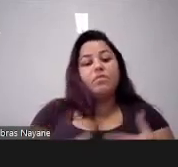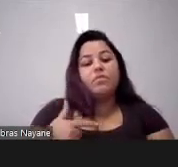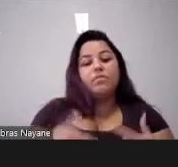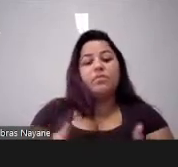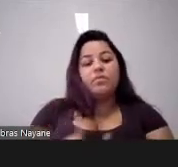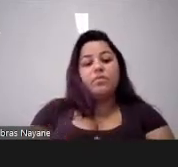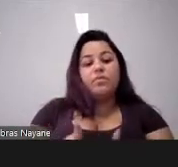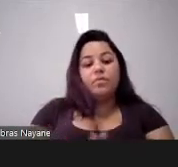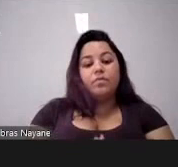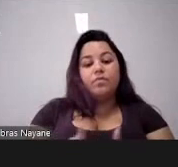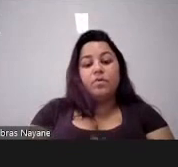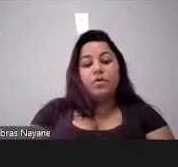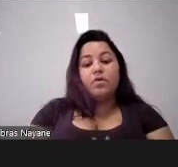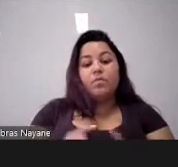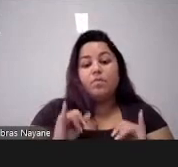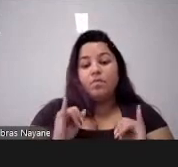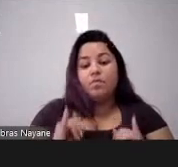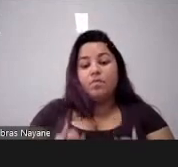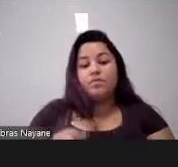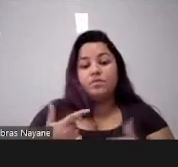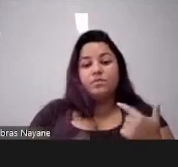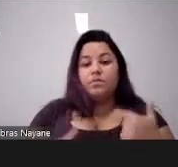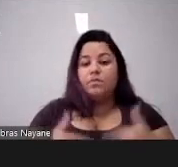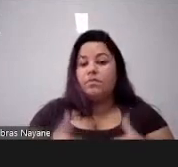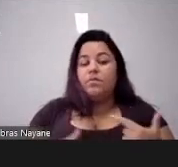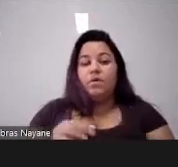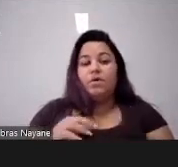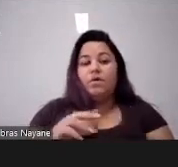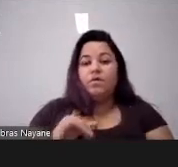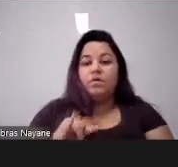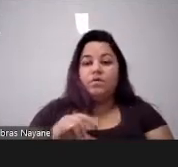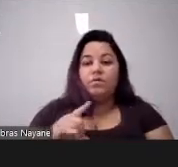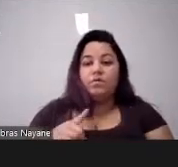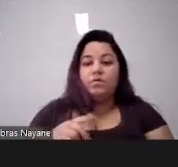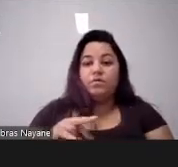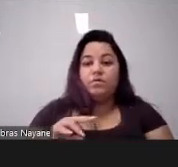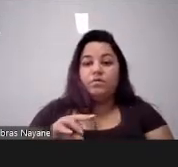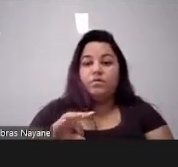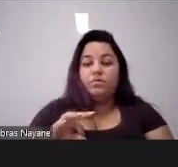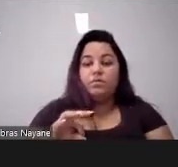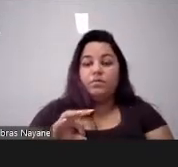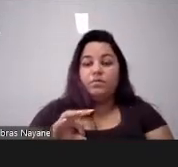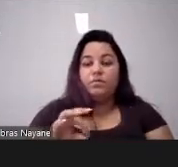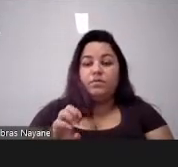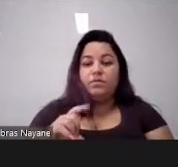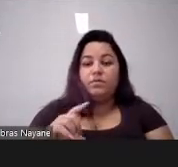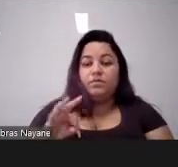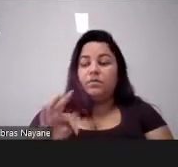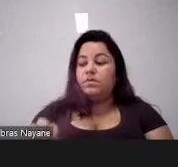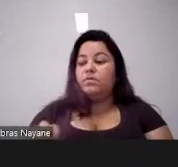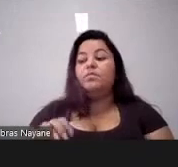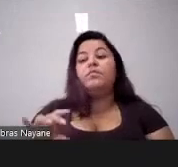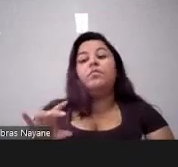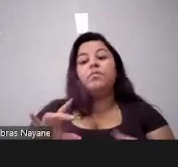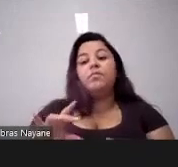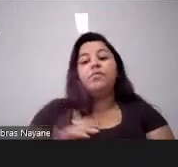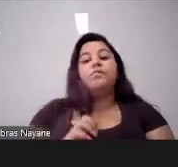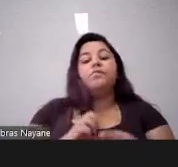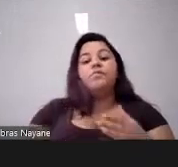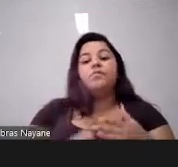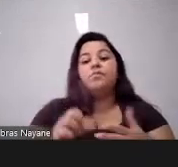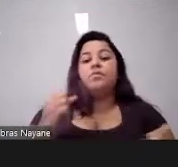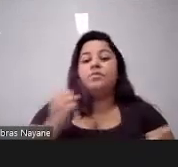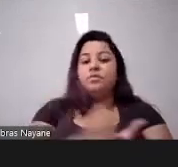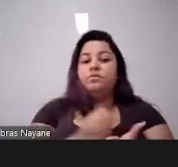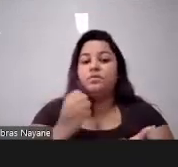reassessing all of it. So among, in the midst of all this, there is the independent or the